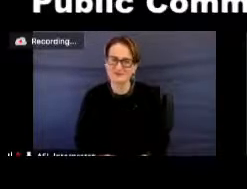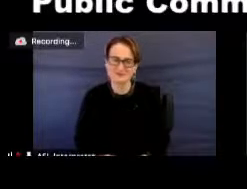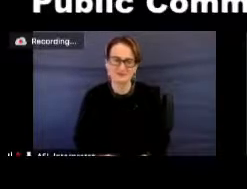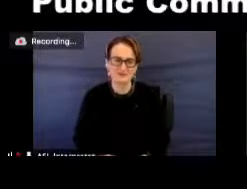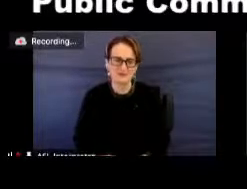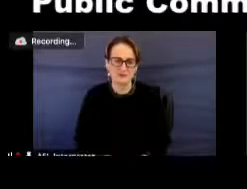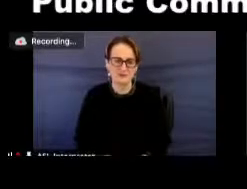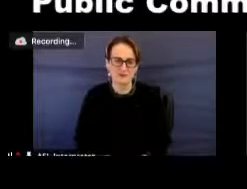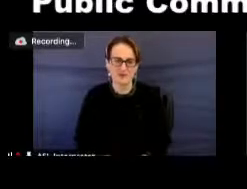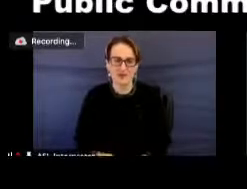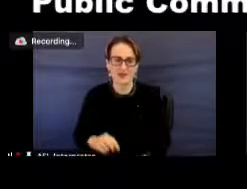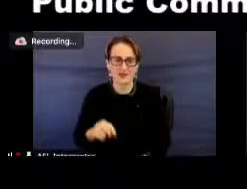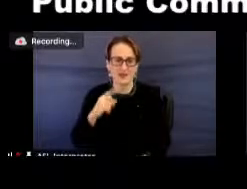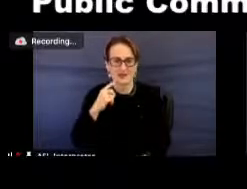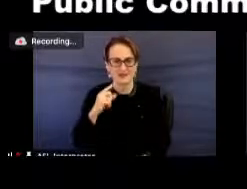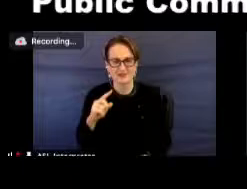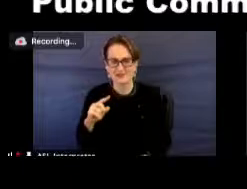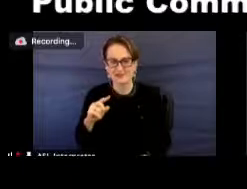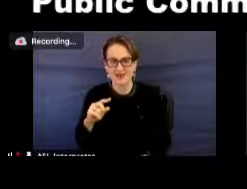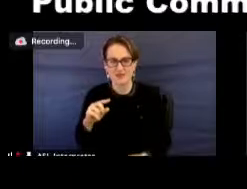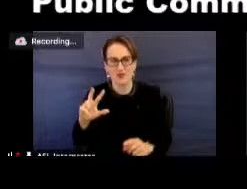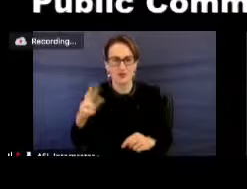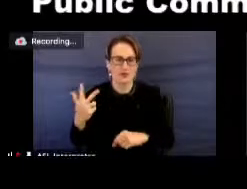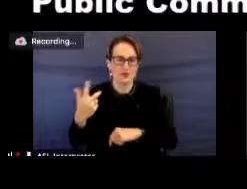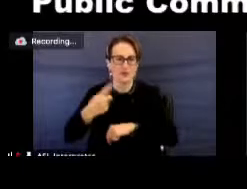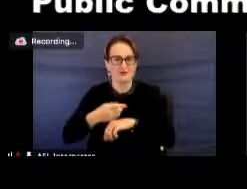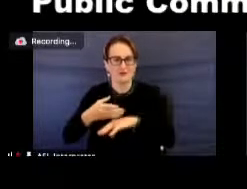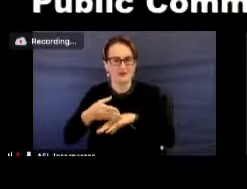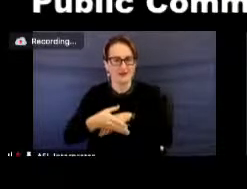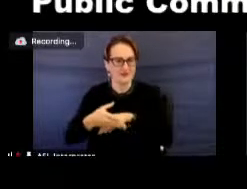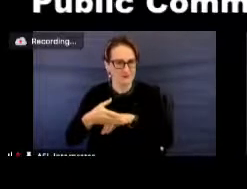The third day of Christmas. Yeah.